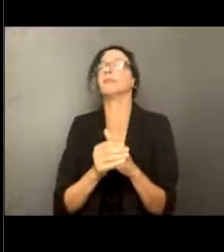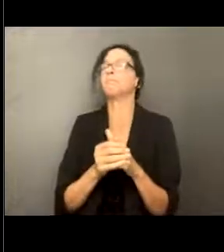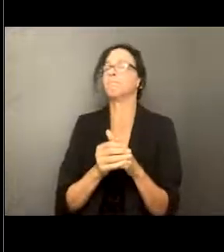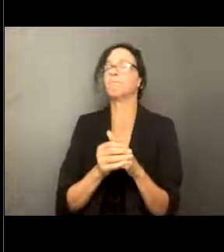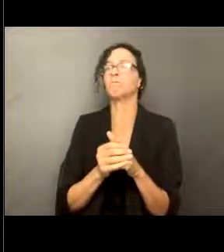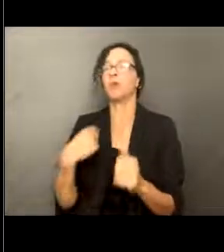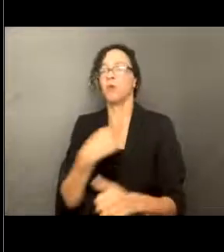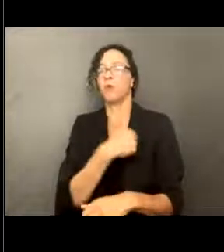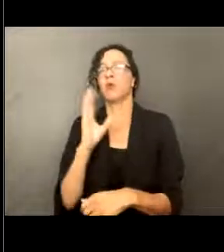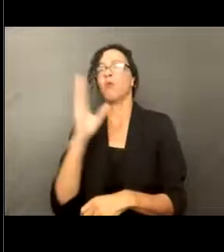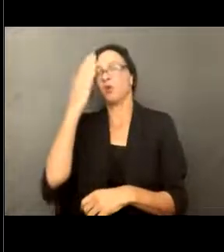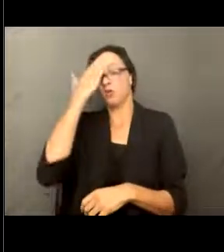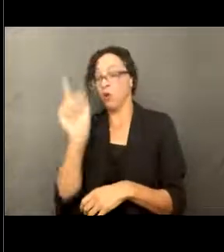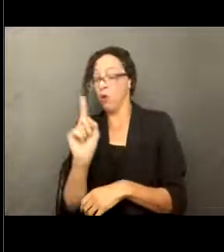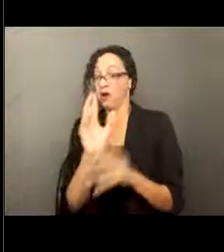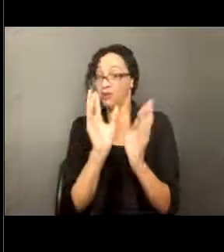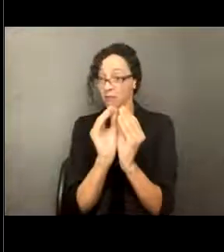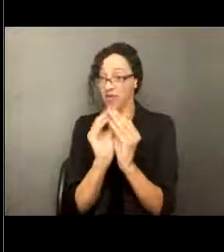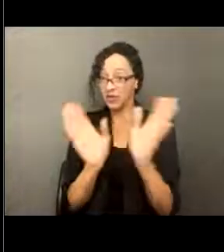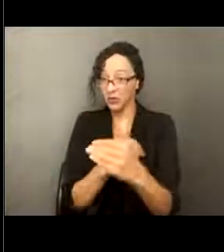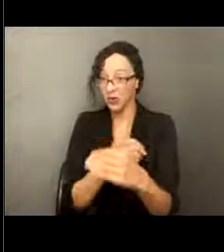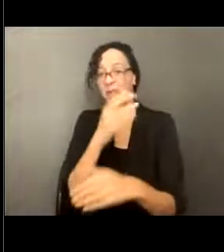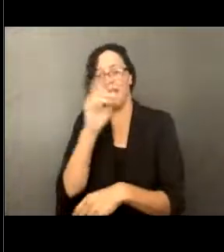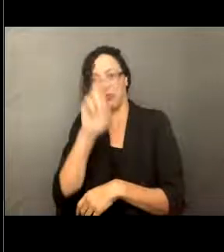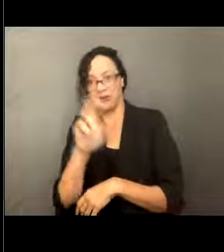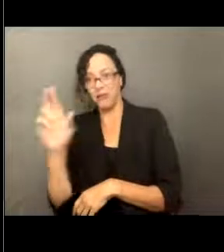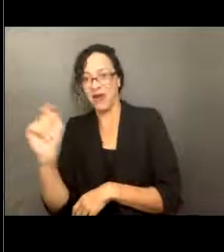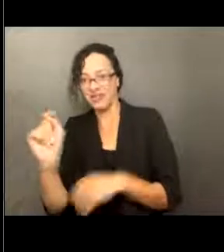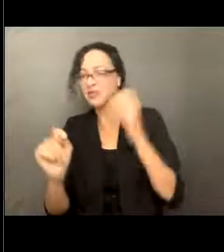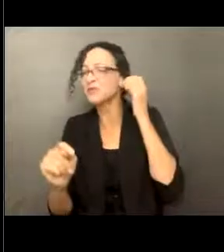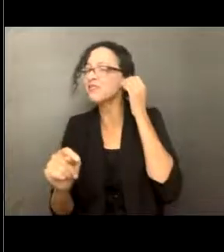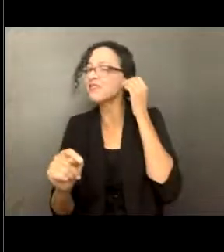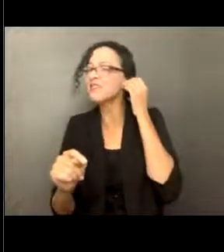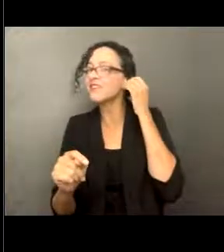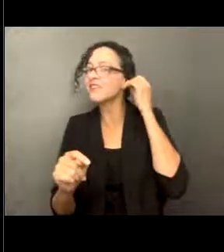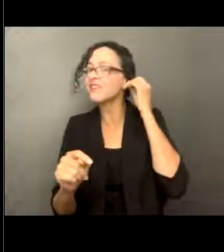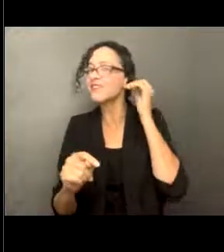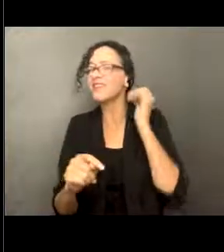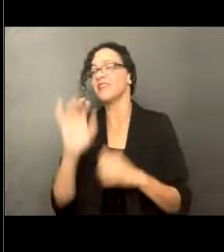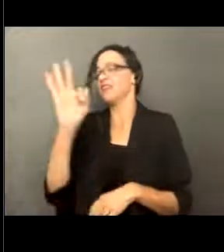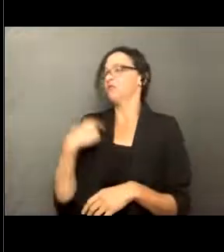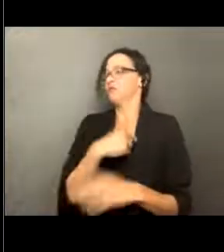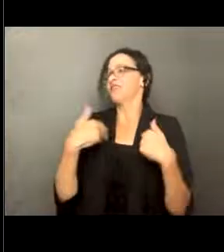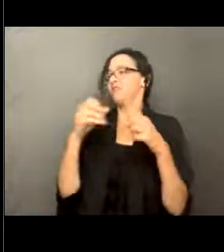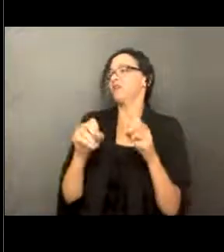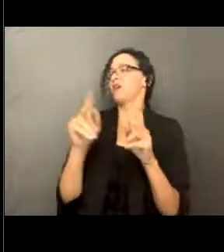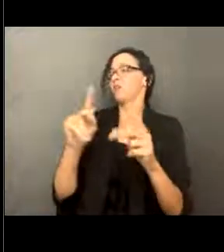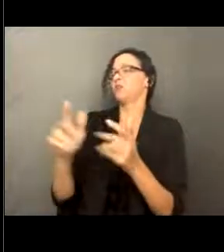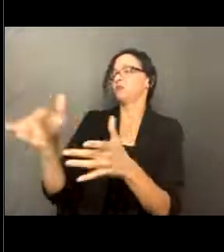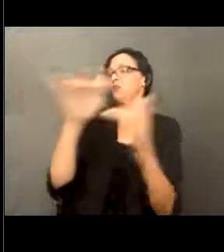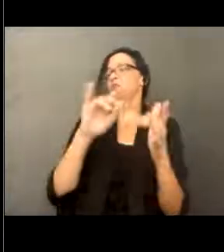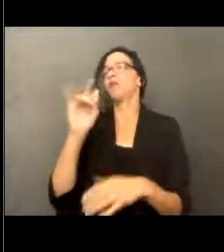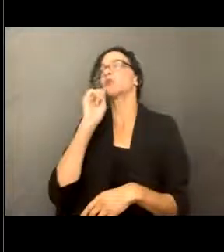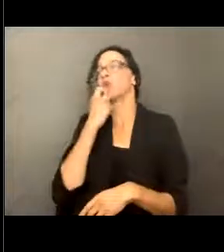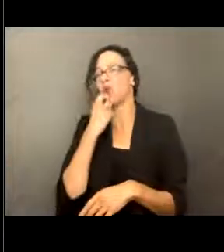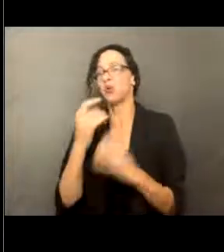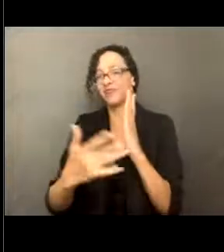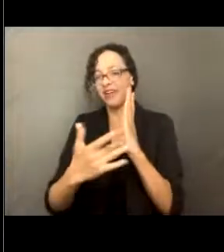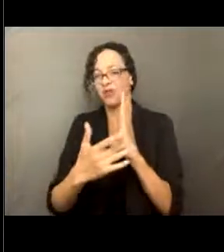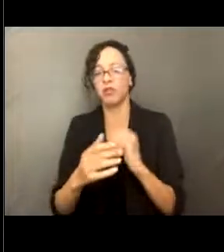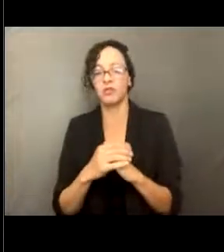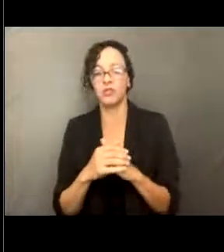room is and the rest of it. If we get an opportunity to actually tour it, they got some pretty cool technology. Great. If I can help you on